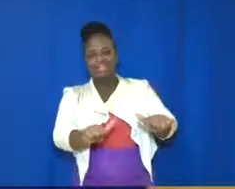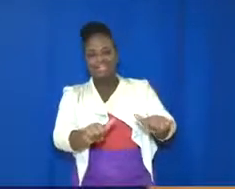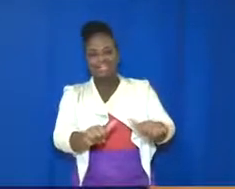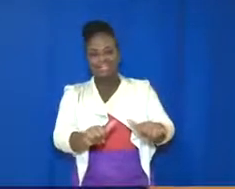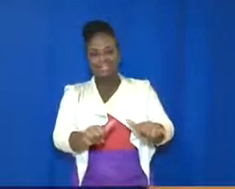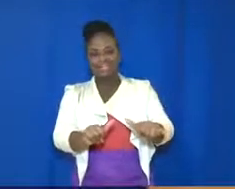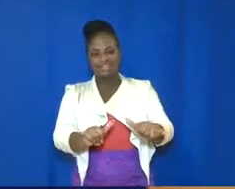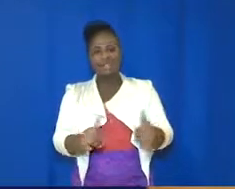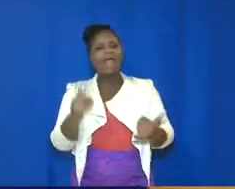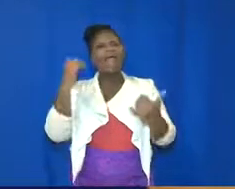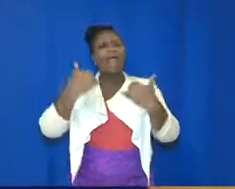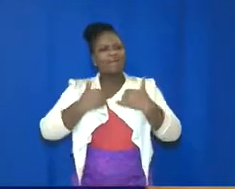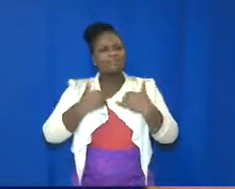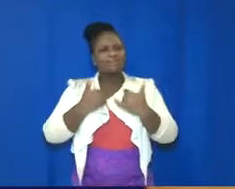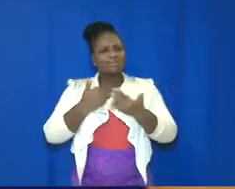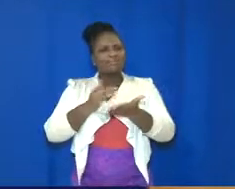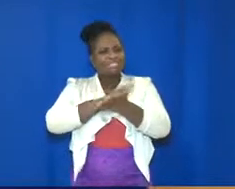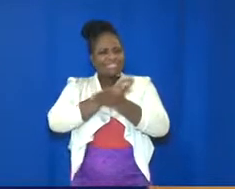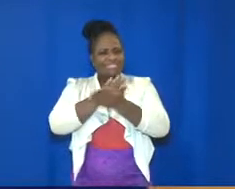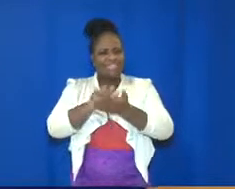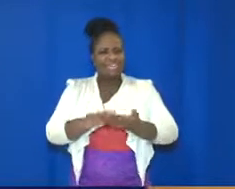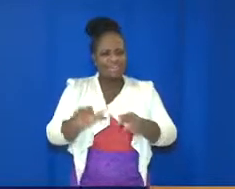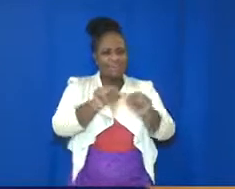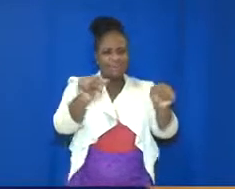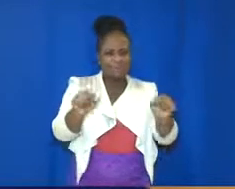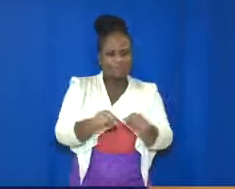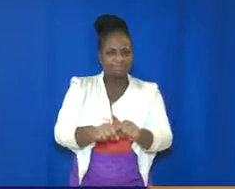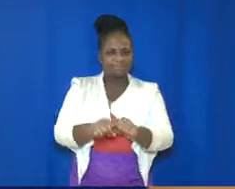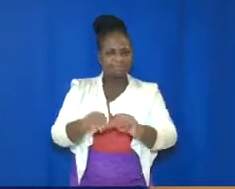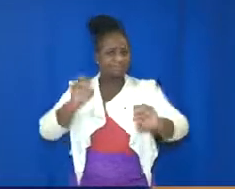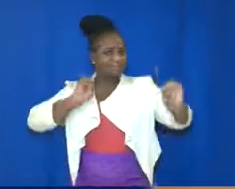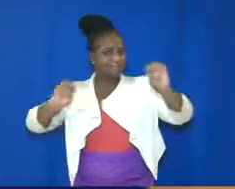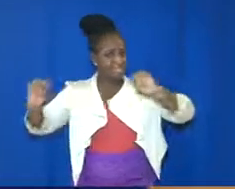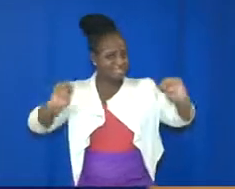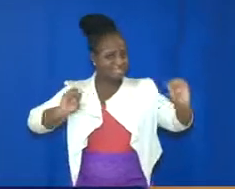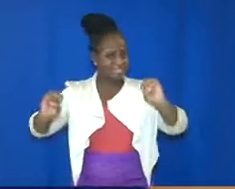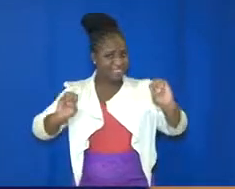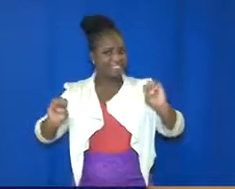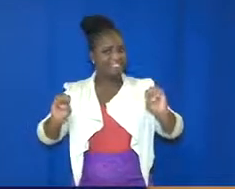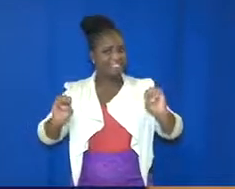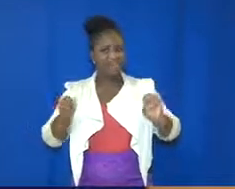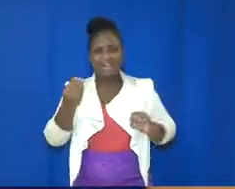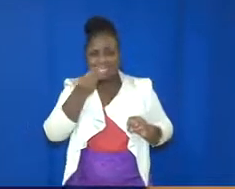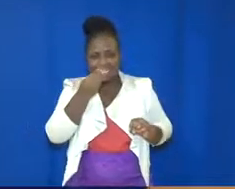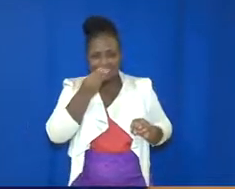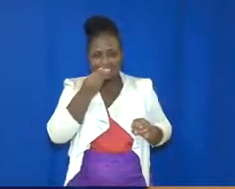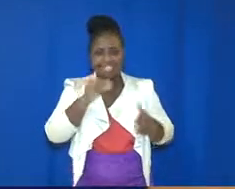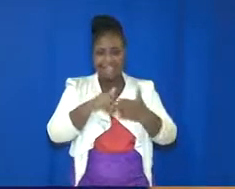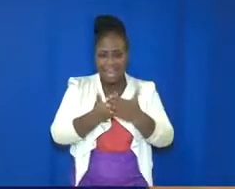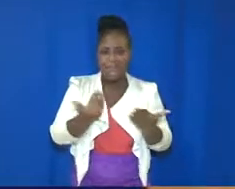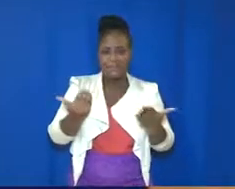pandemic. We have to improve our hygiene, our fitness and exercises, our